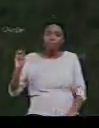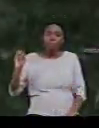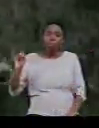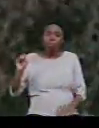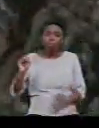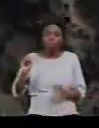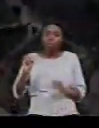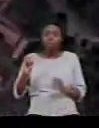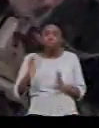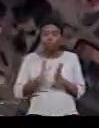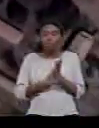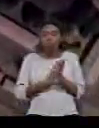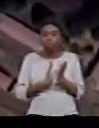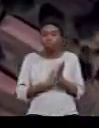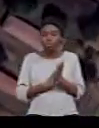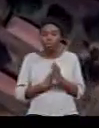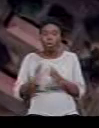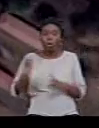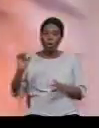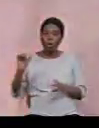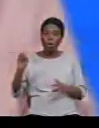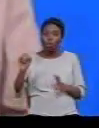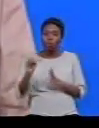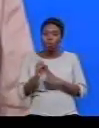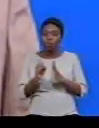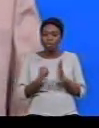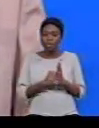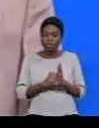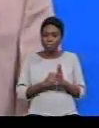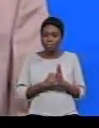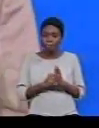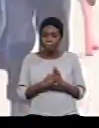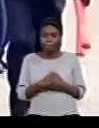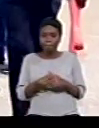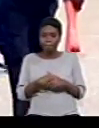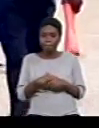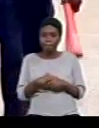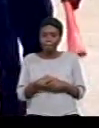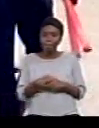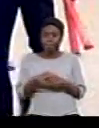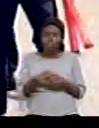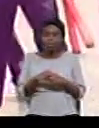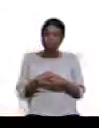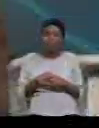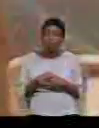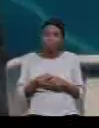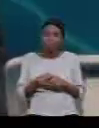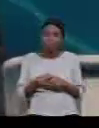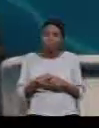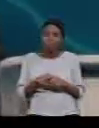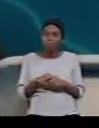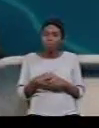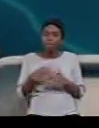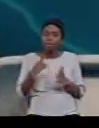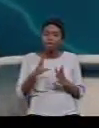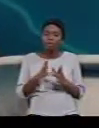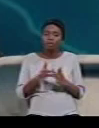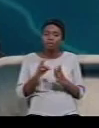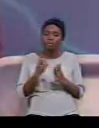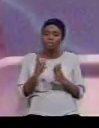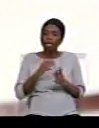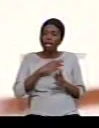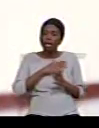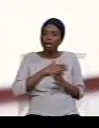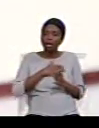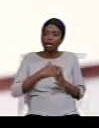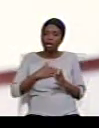Okewodi, OGBOMOSO, Oyo State. The anointed man of God, the convener of the GCK, a chosen vessel and channel